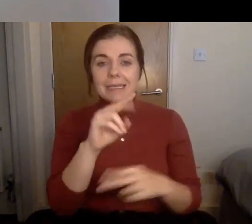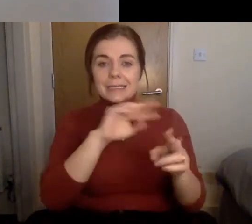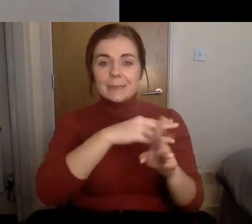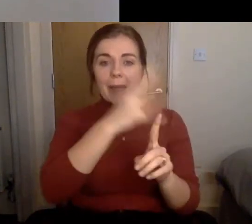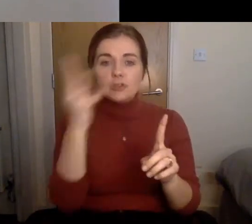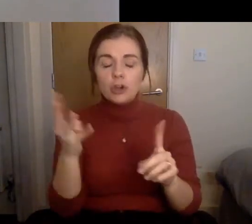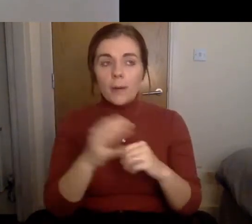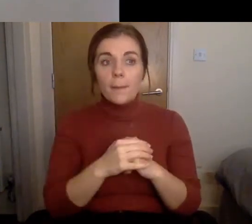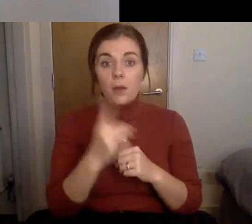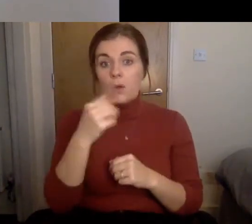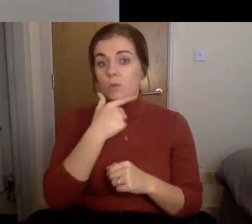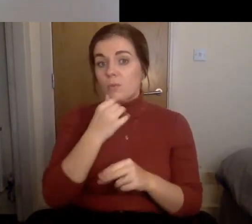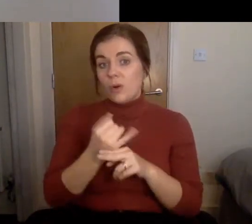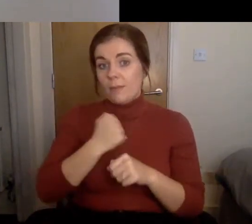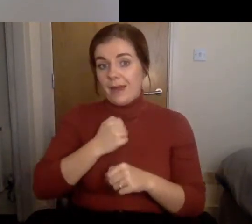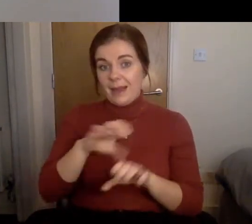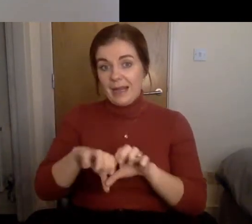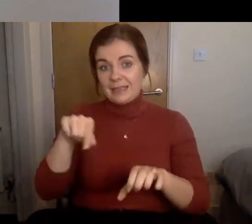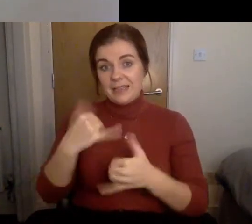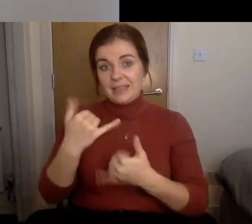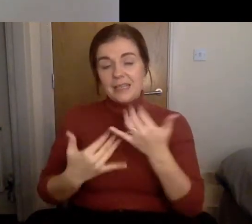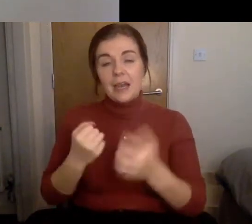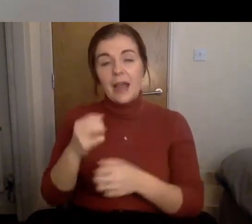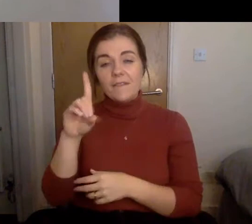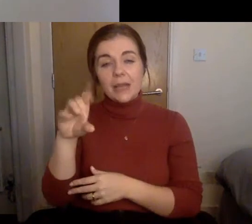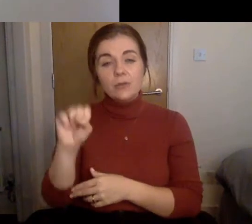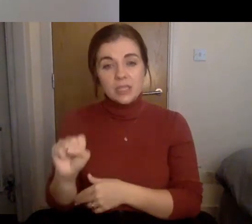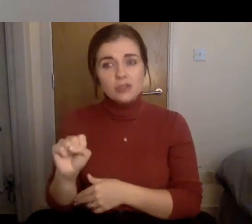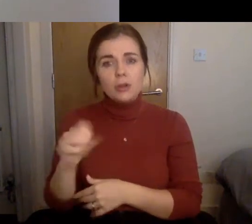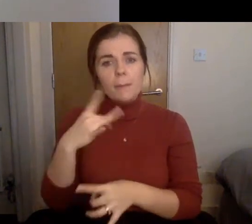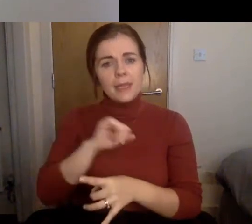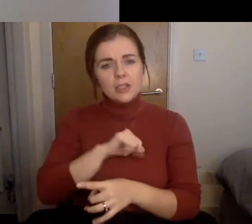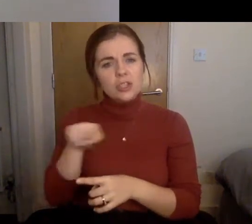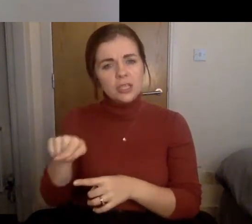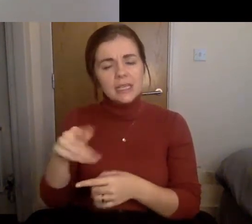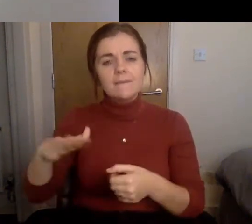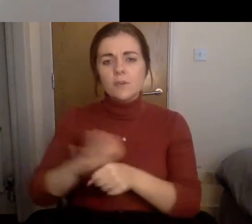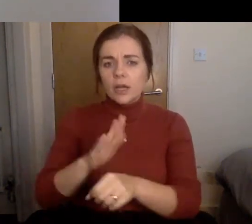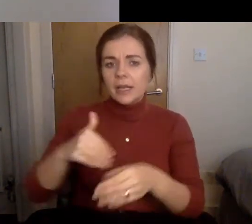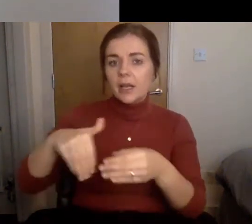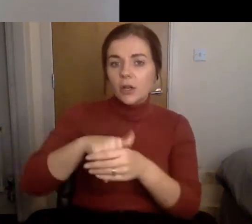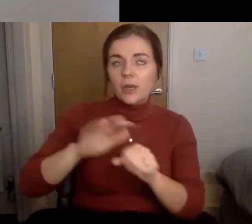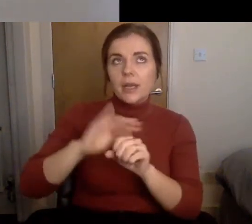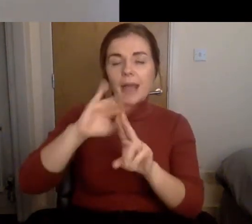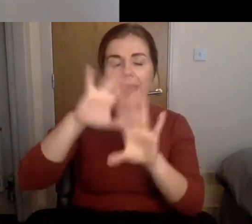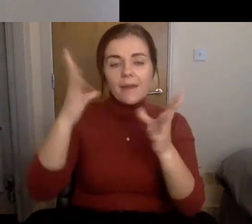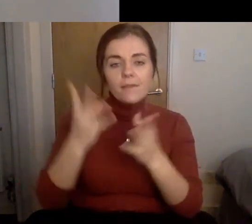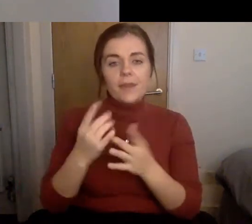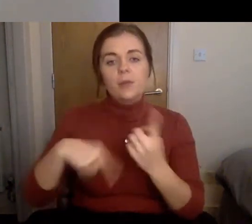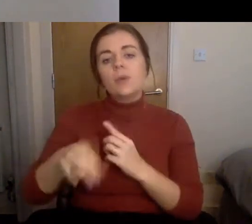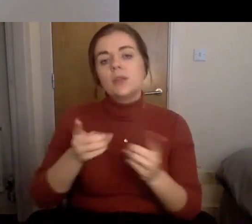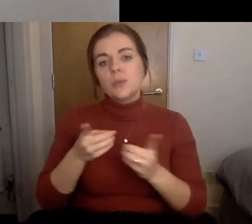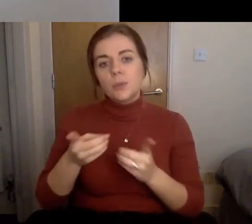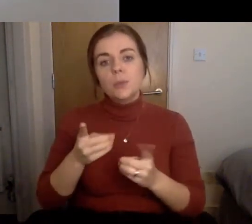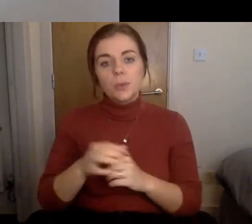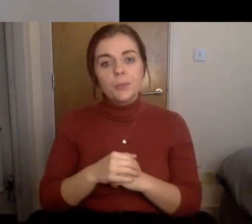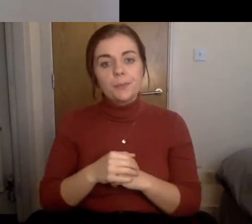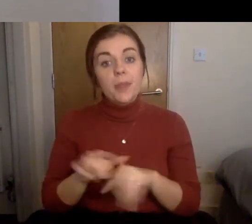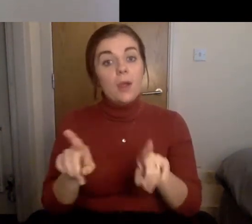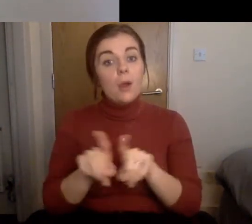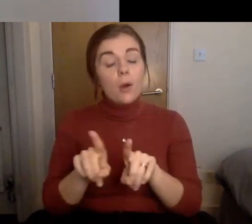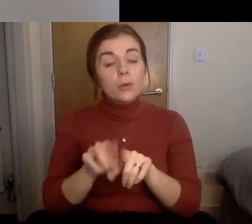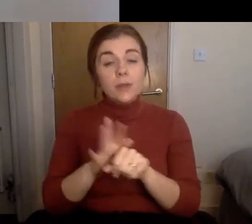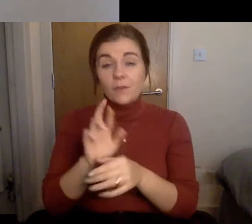this year who has Down syndrome, and, you know, ensuring his full inclusion in everything that we do. Again, also in